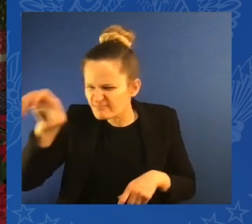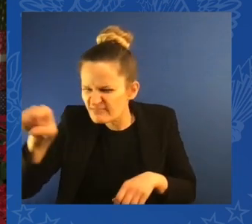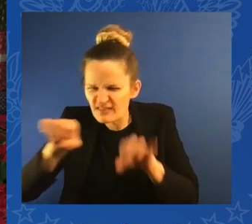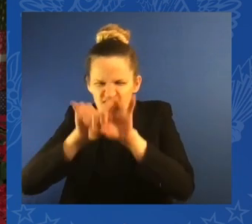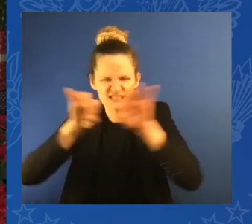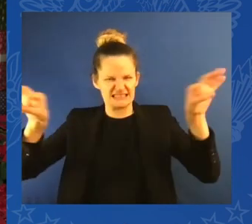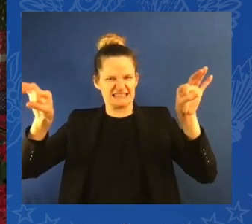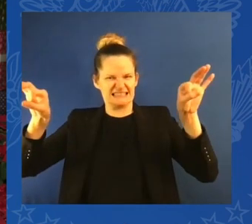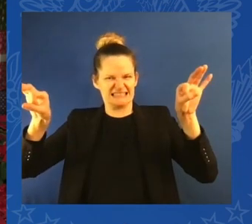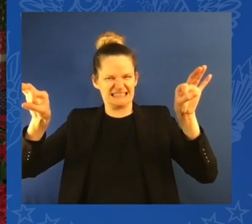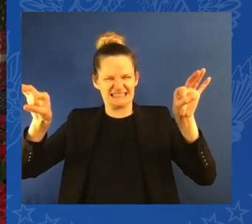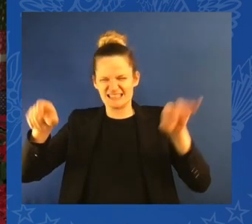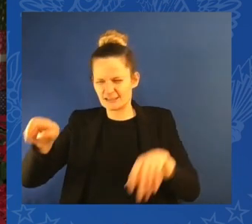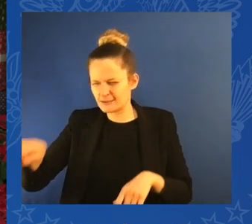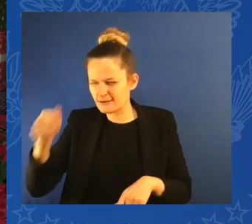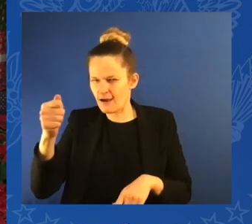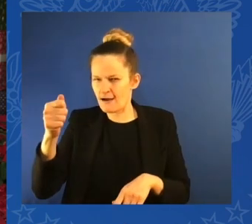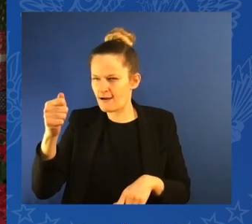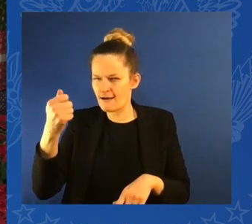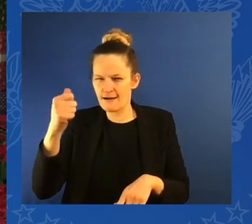tree.